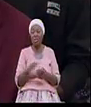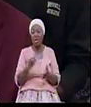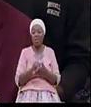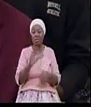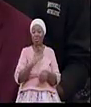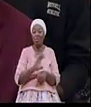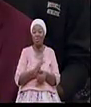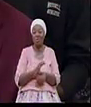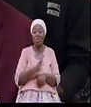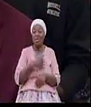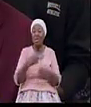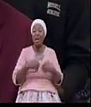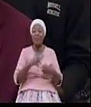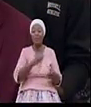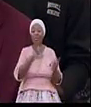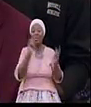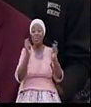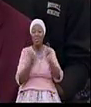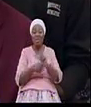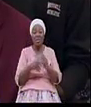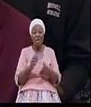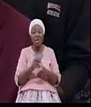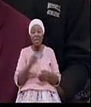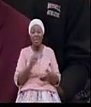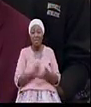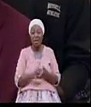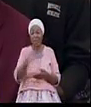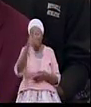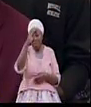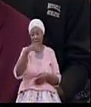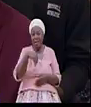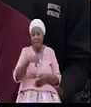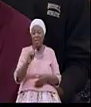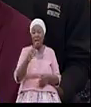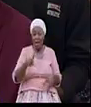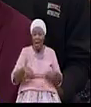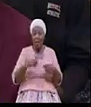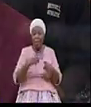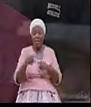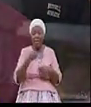church, what a pity for them. The man is still alive, but they are no more like that now.